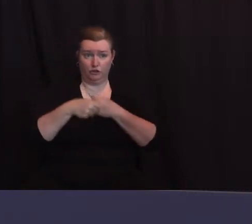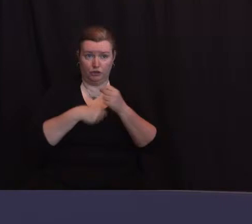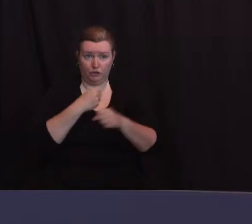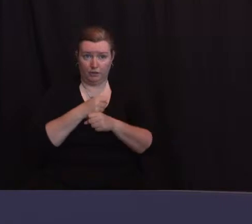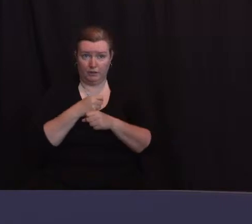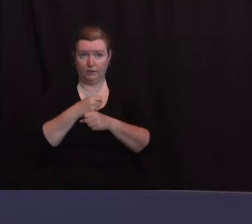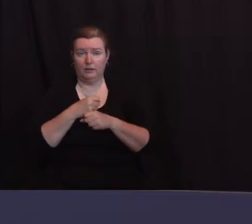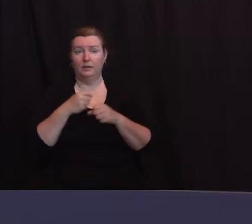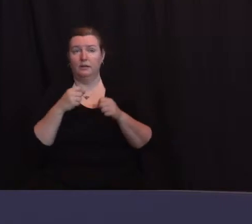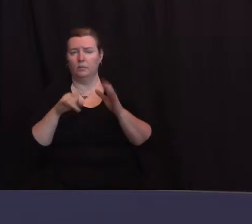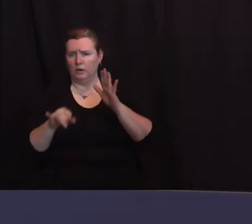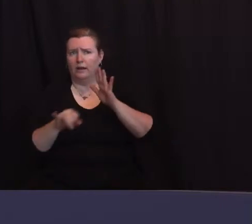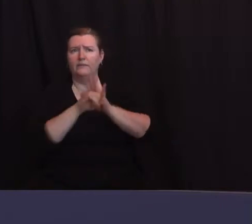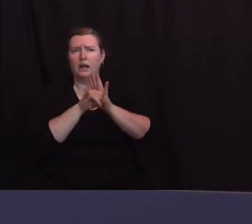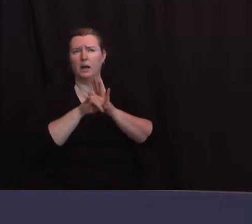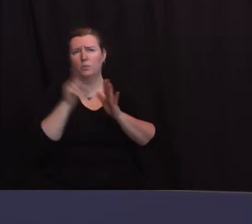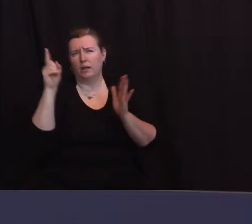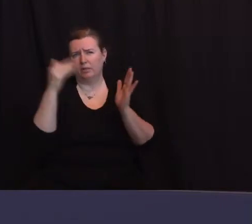identified